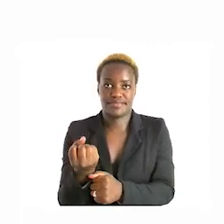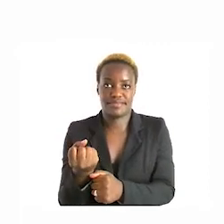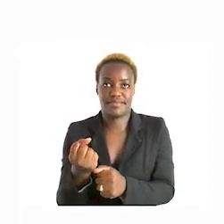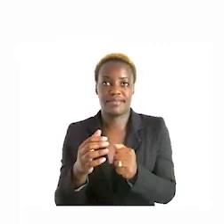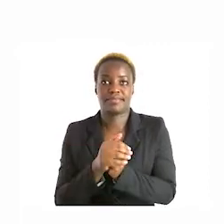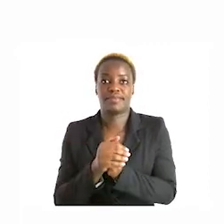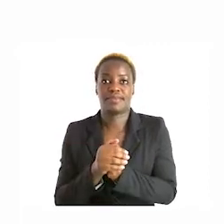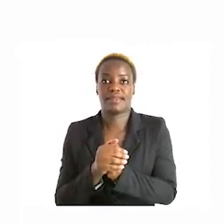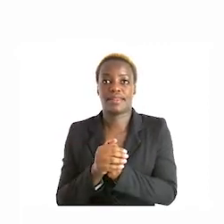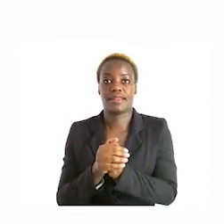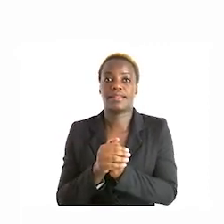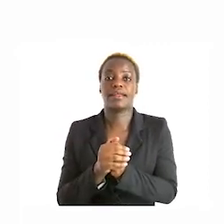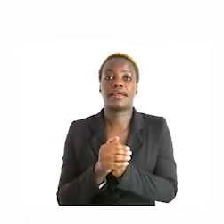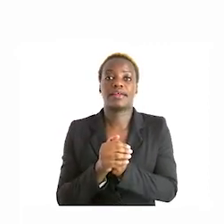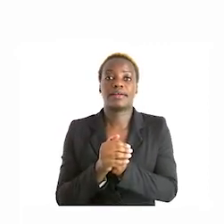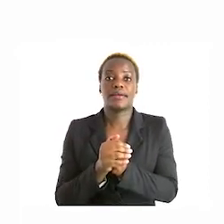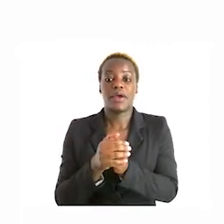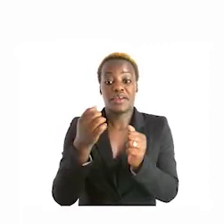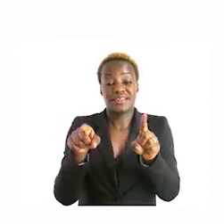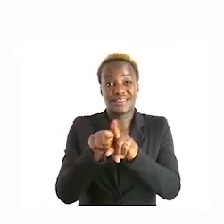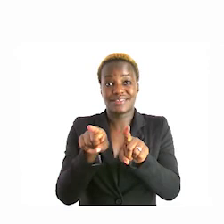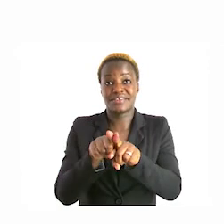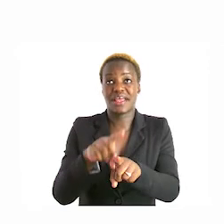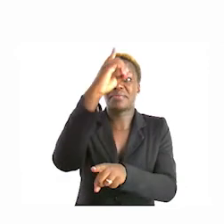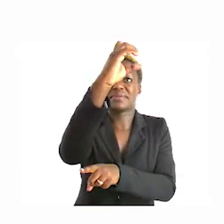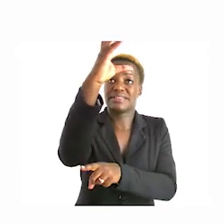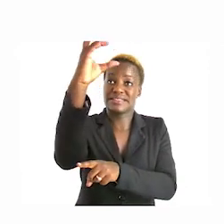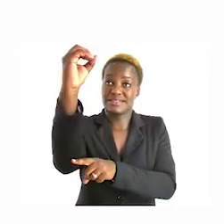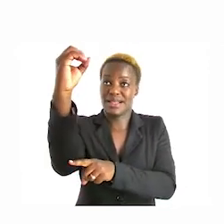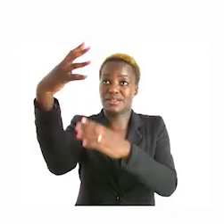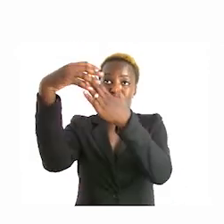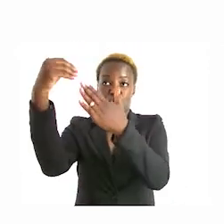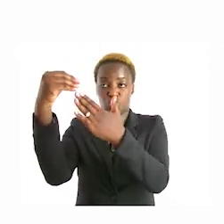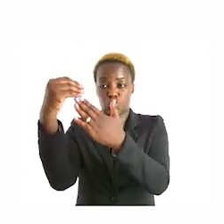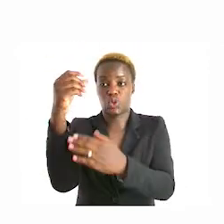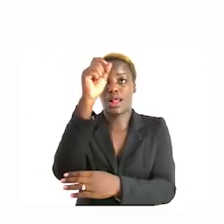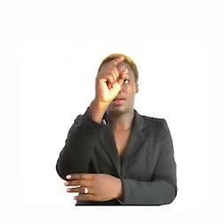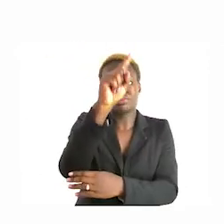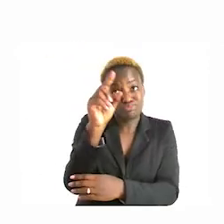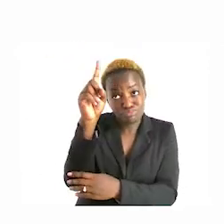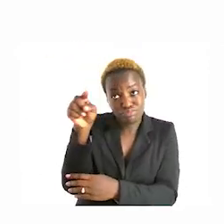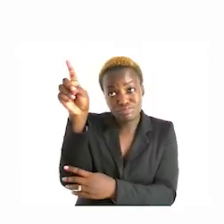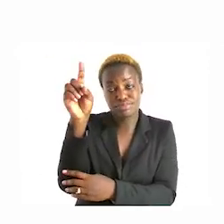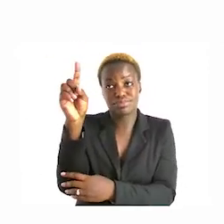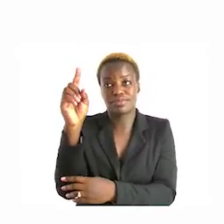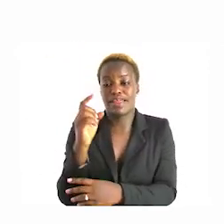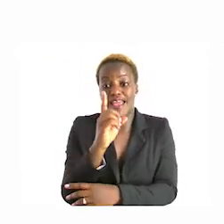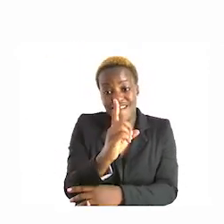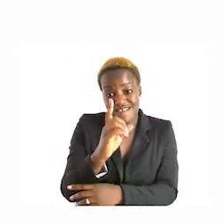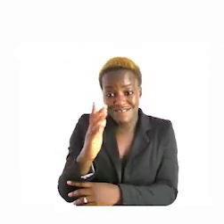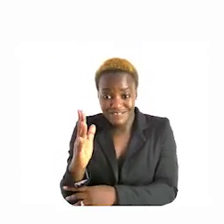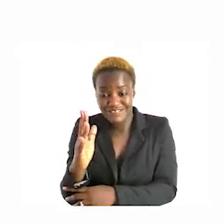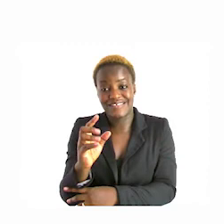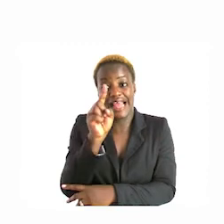the $10 note on top plus the $15 note. Actually,